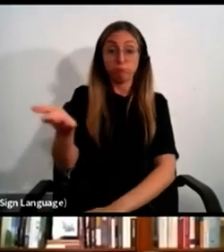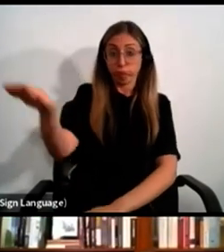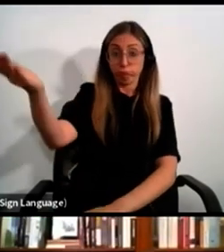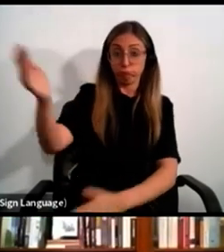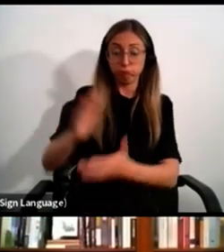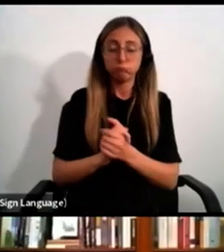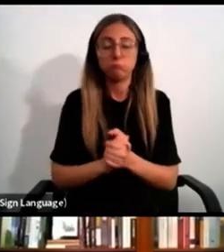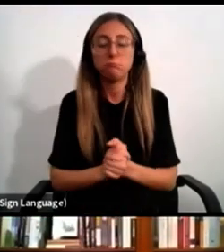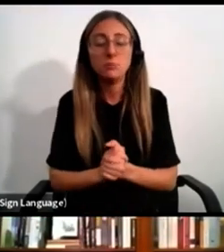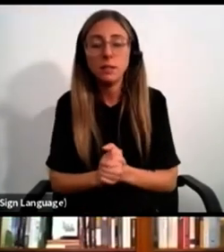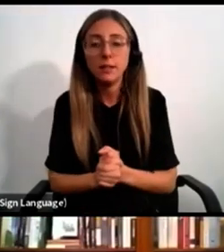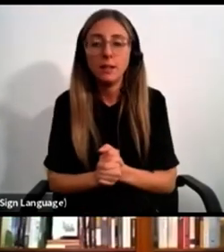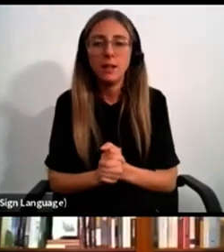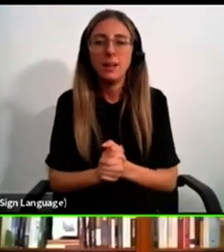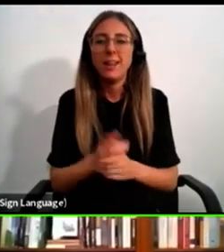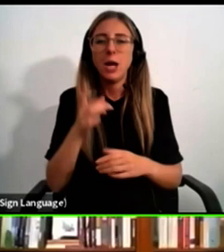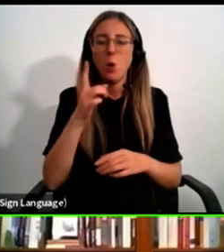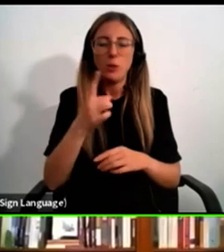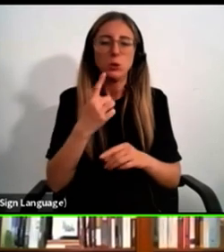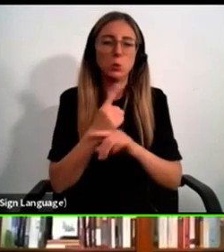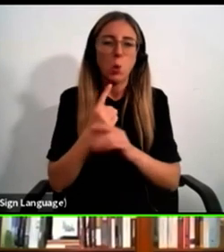Prof. Just extending